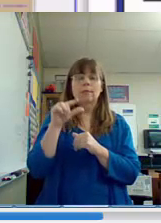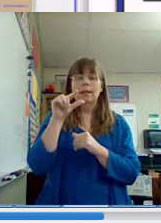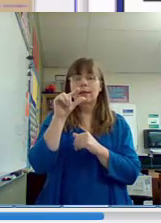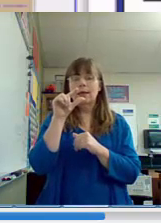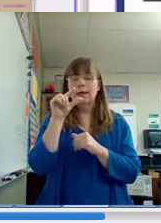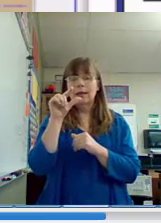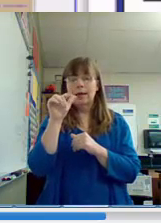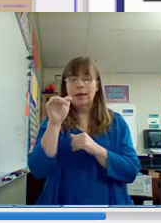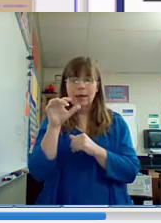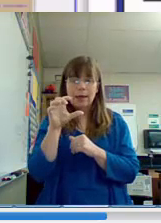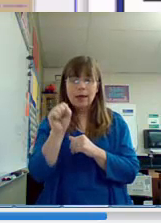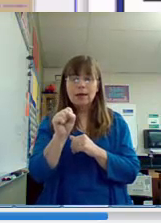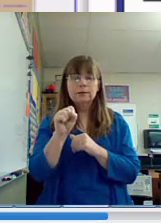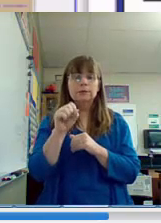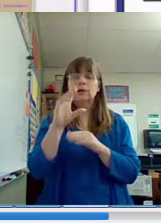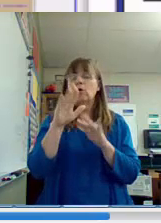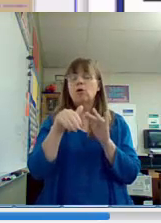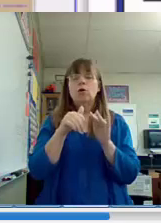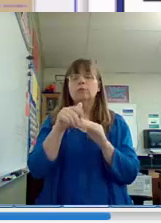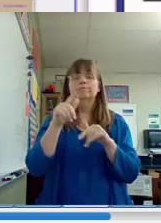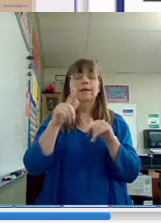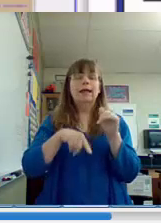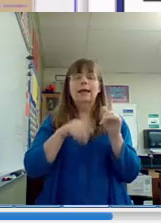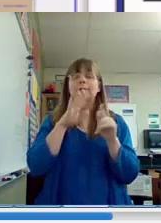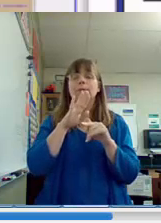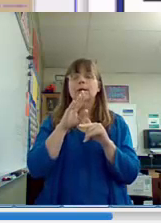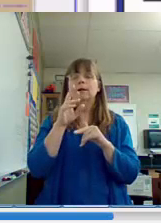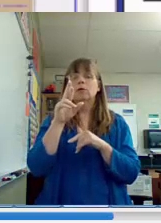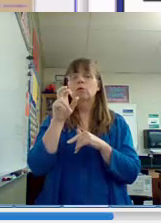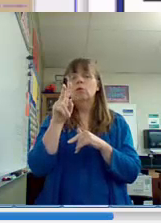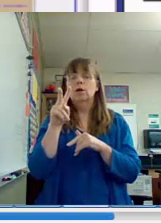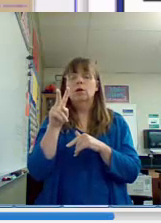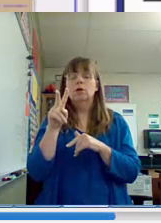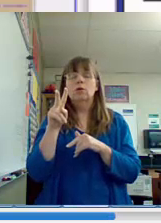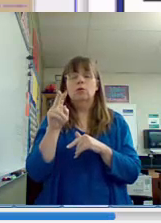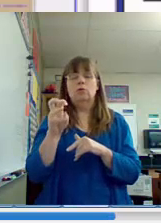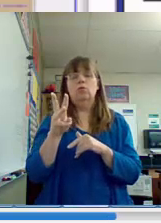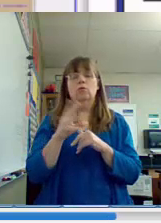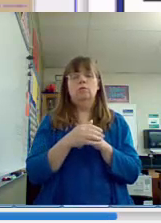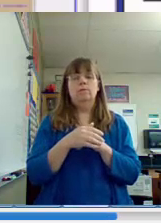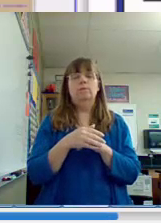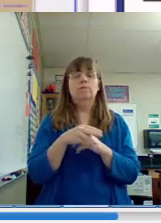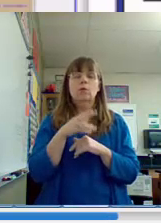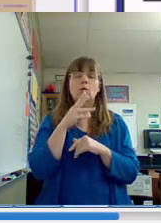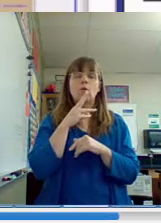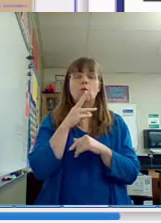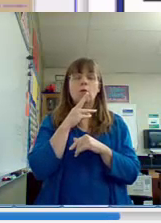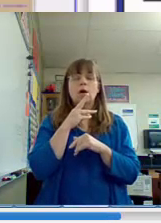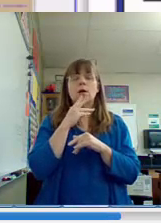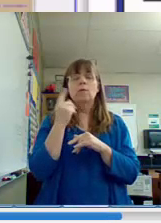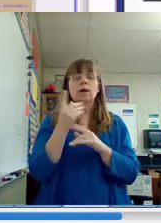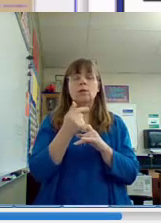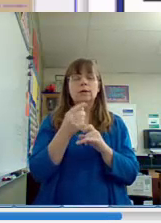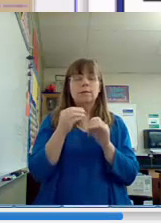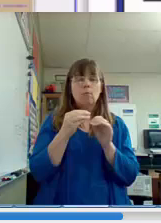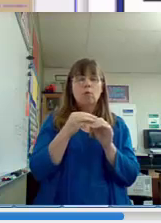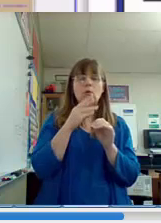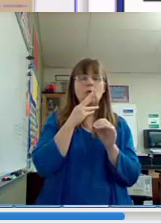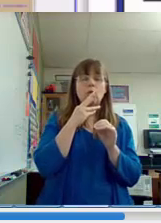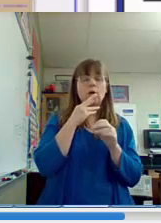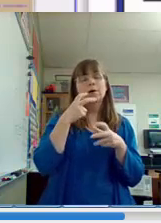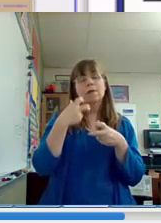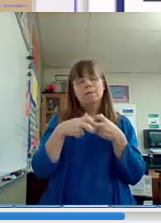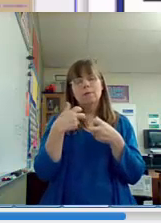gasoline, those are all non-renewable things. Water, you think like bottled water, we can always get more water, right? The